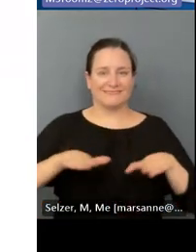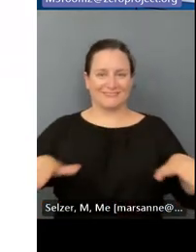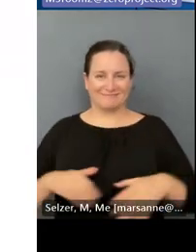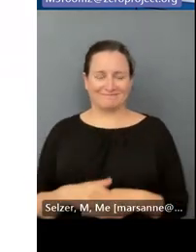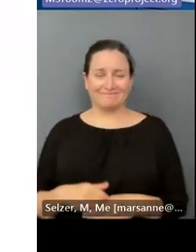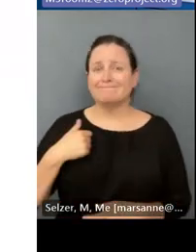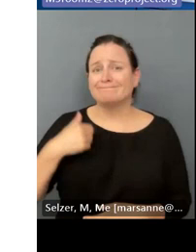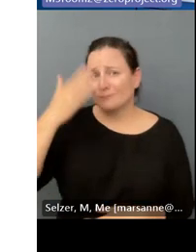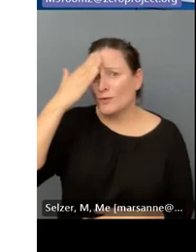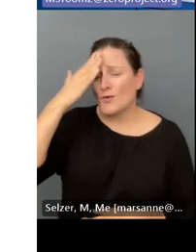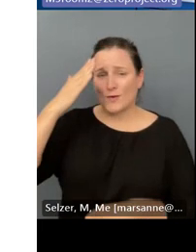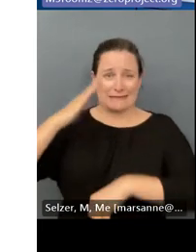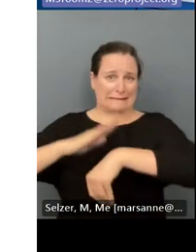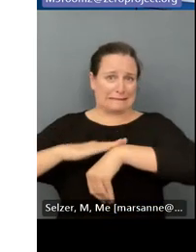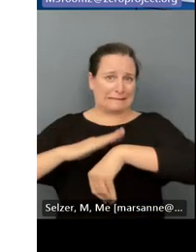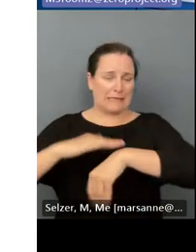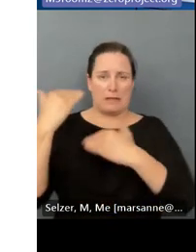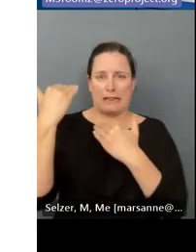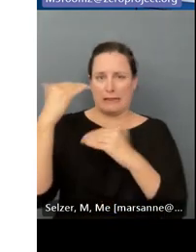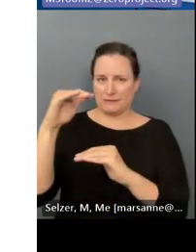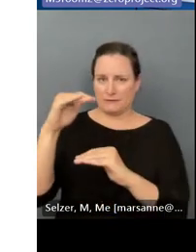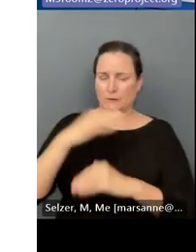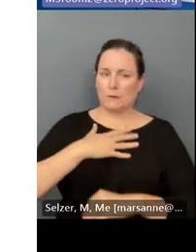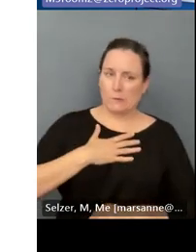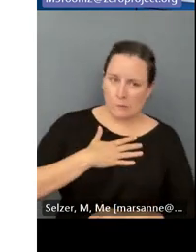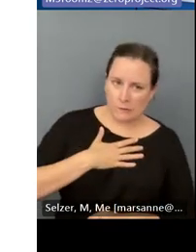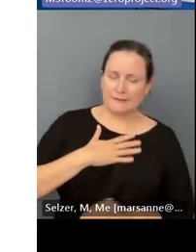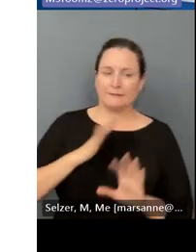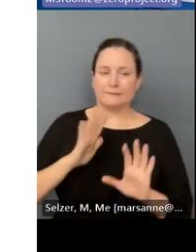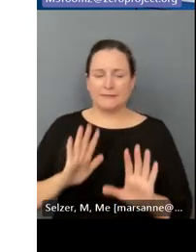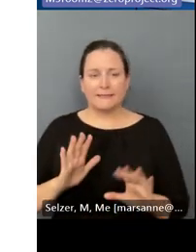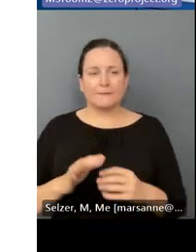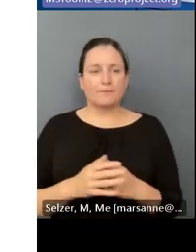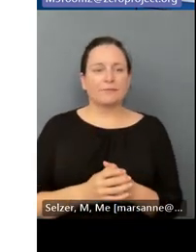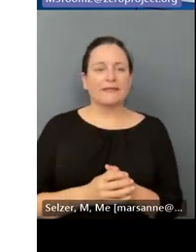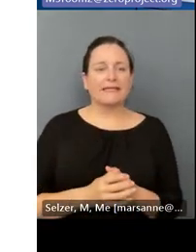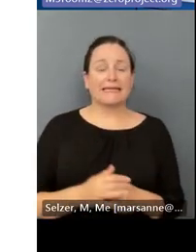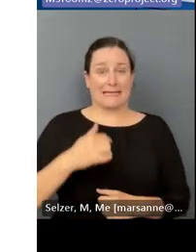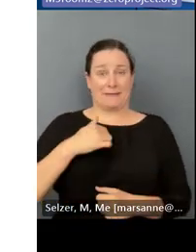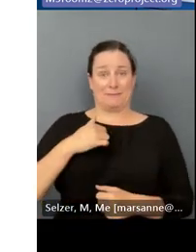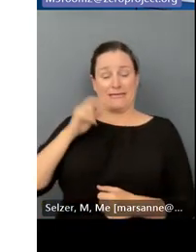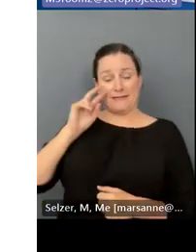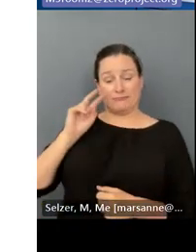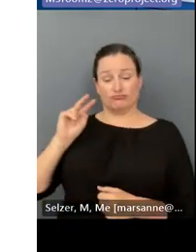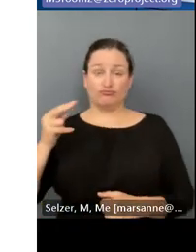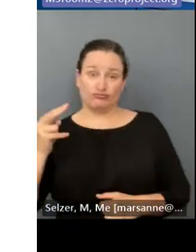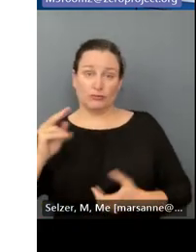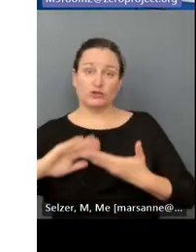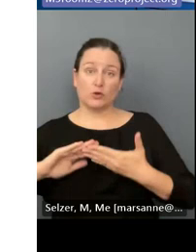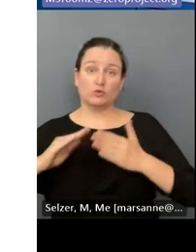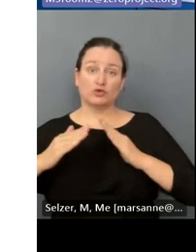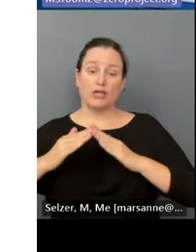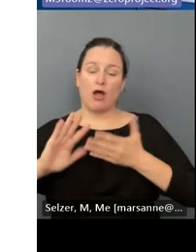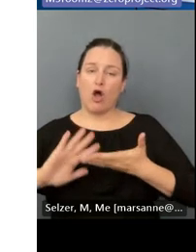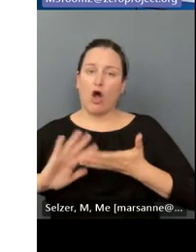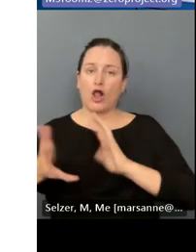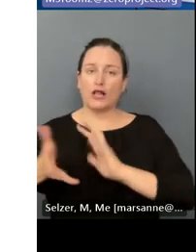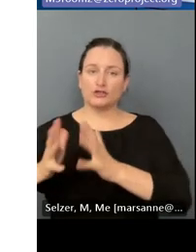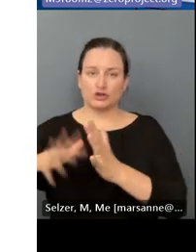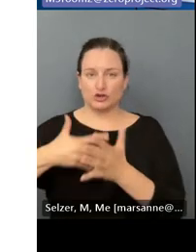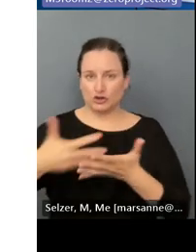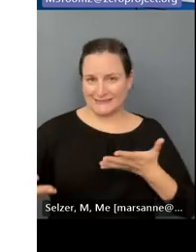I just want to conclude. I'm a sociologist. So then from my sociologist perspective, having sign language as a base